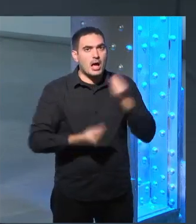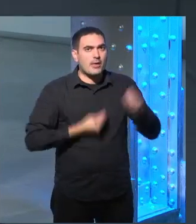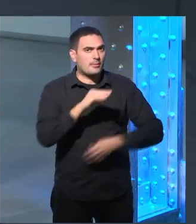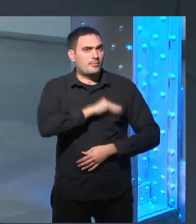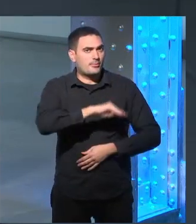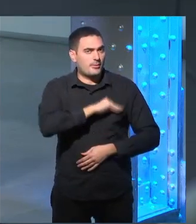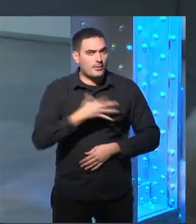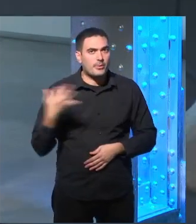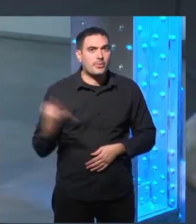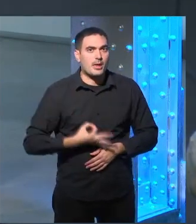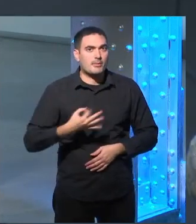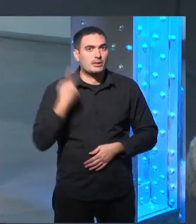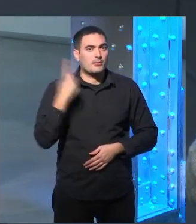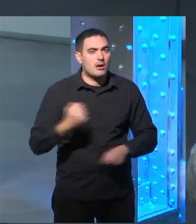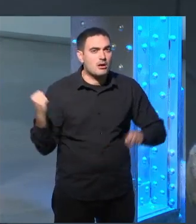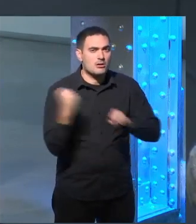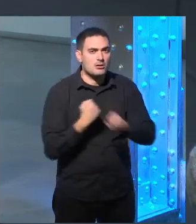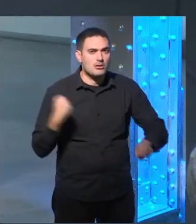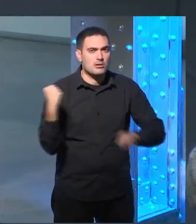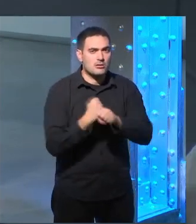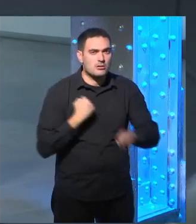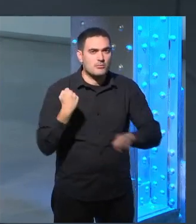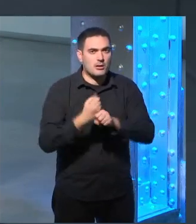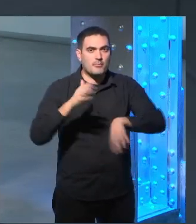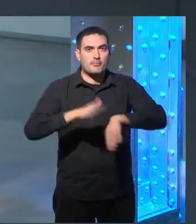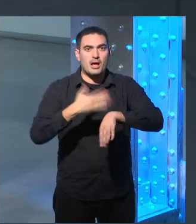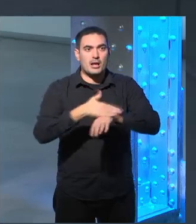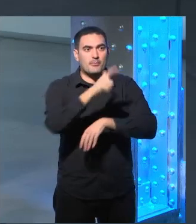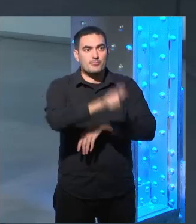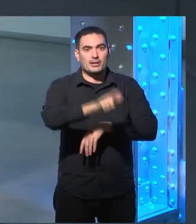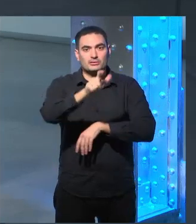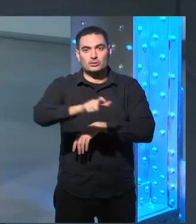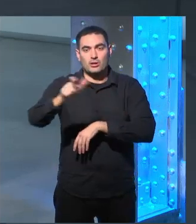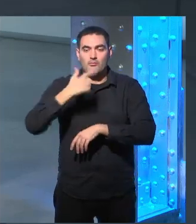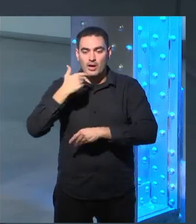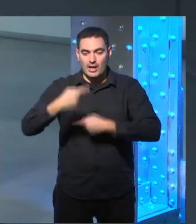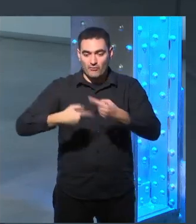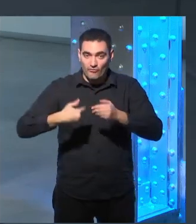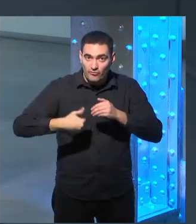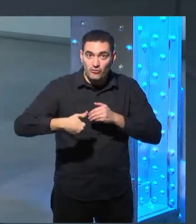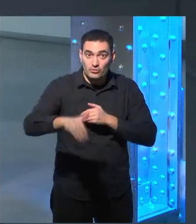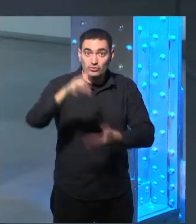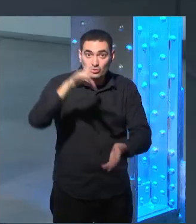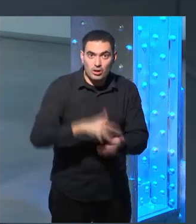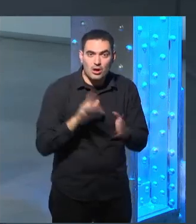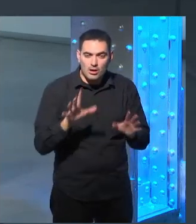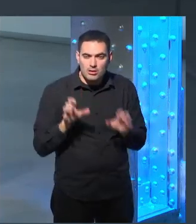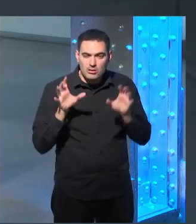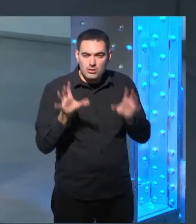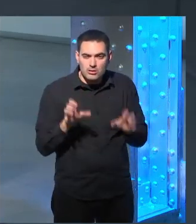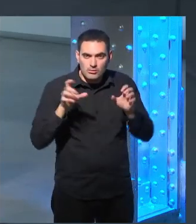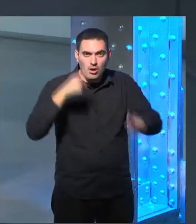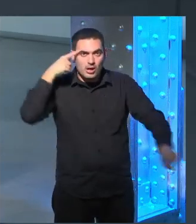infrastructure, so to speak, and it is difficult to change, but we have to keep working on that, and we have to try for new generations to